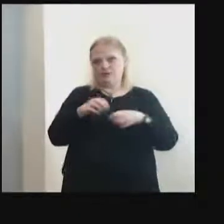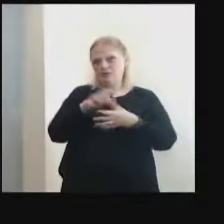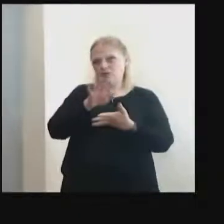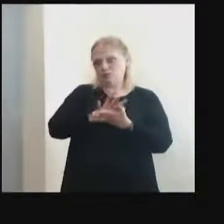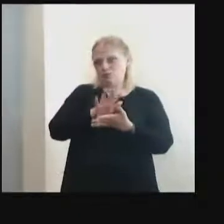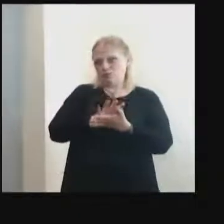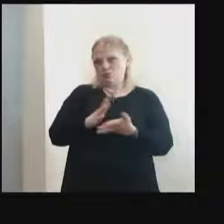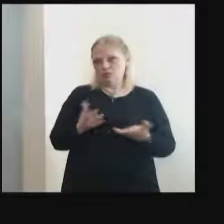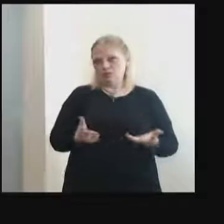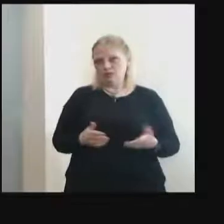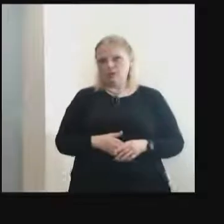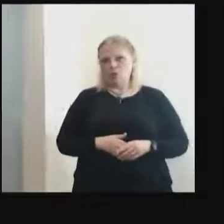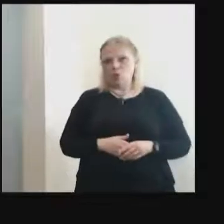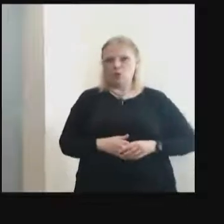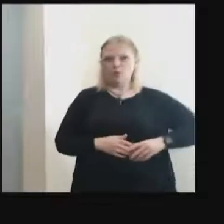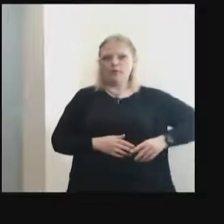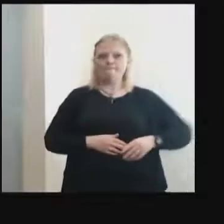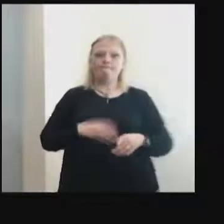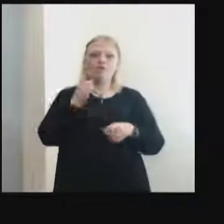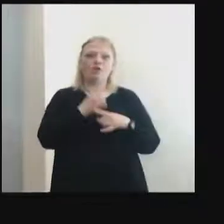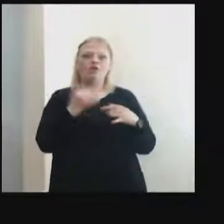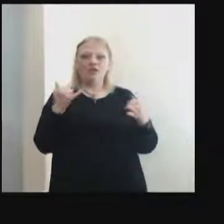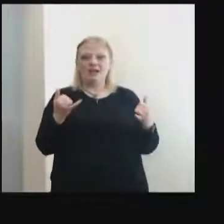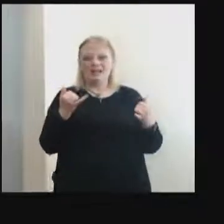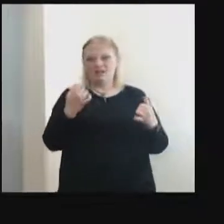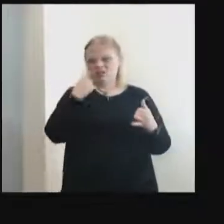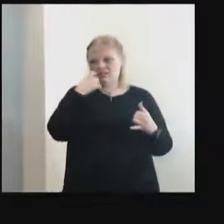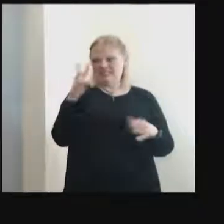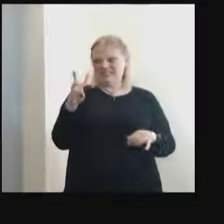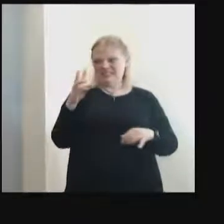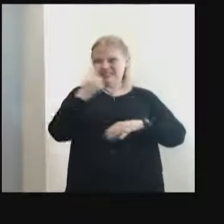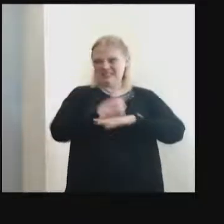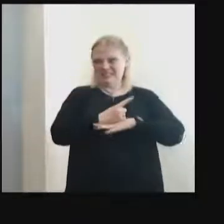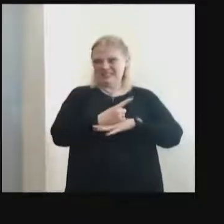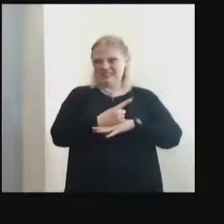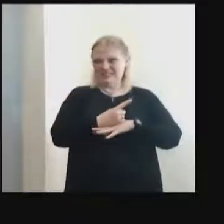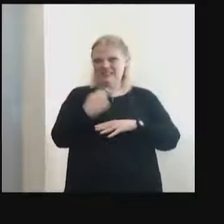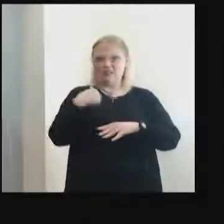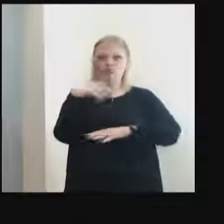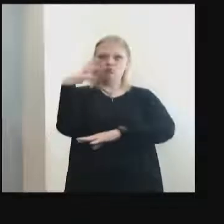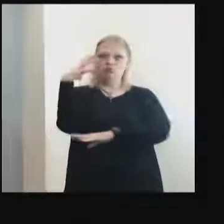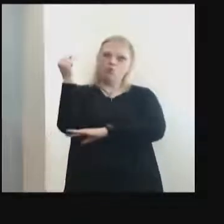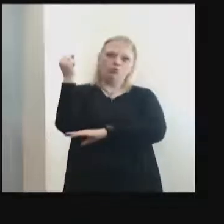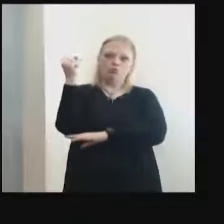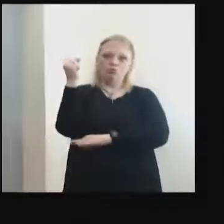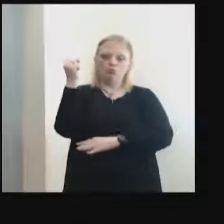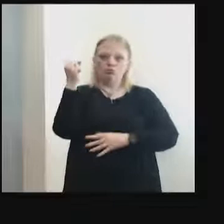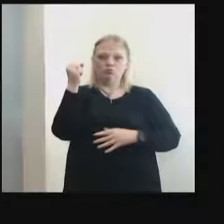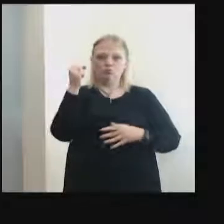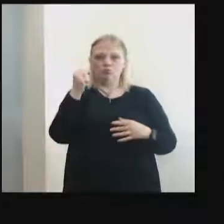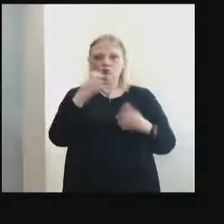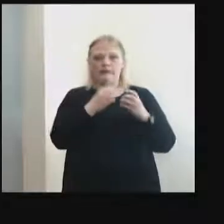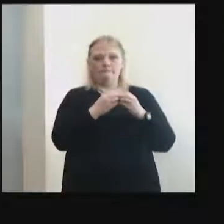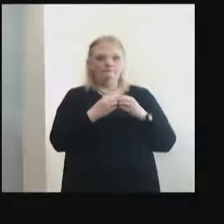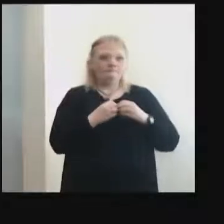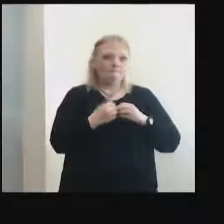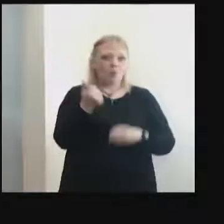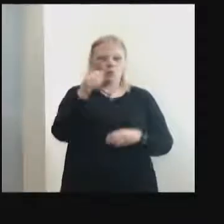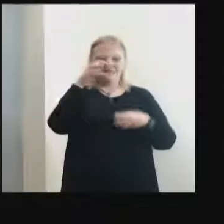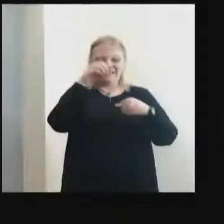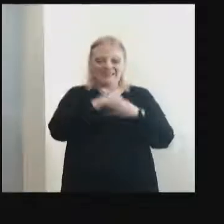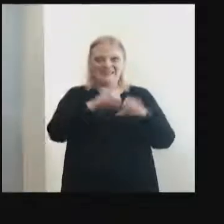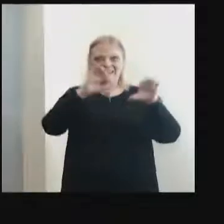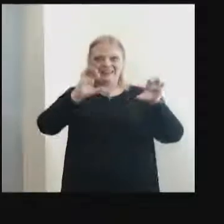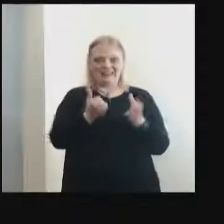are declining. So right now, in the past 6 days, we've actually broken a record and have seen the most